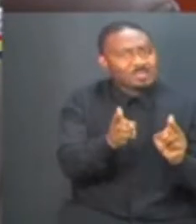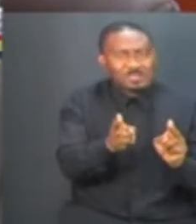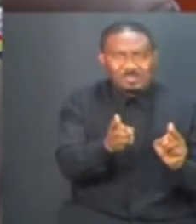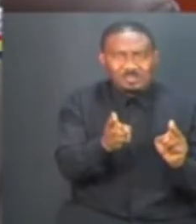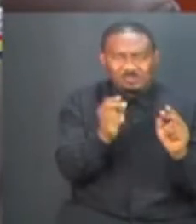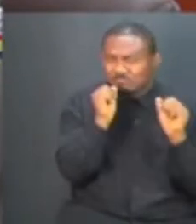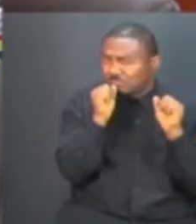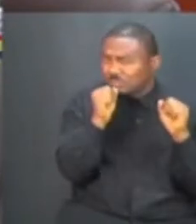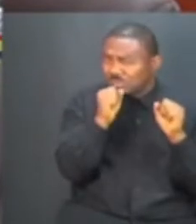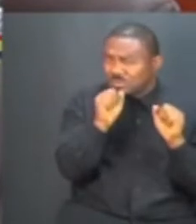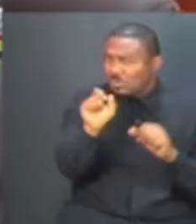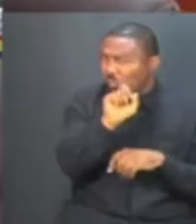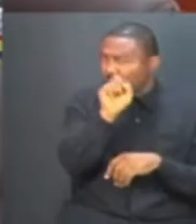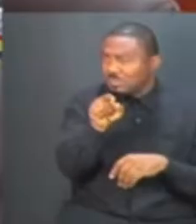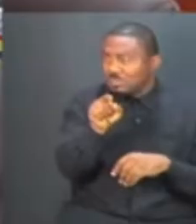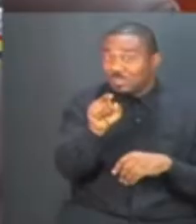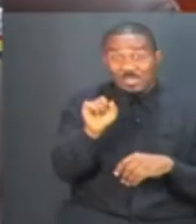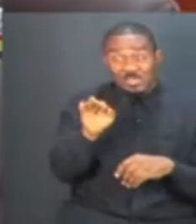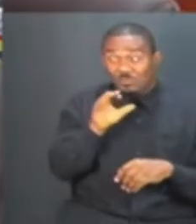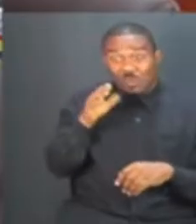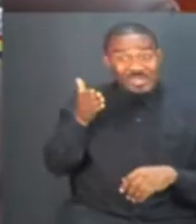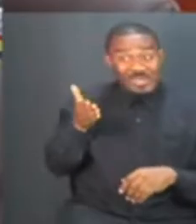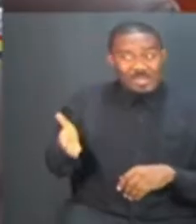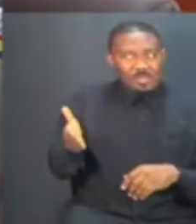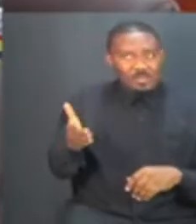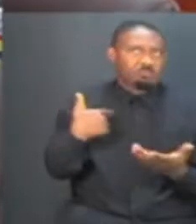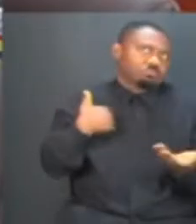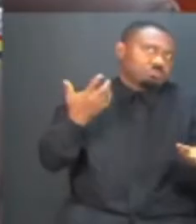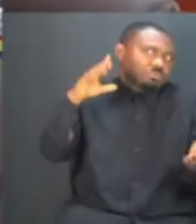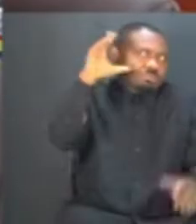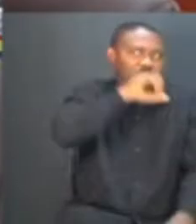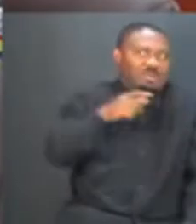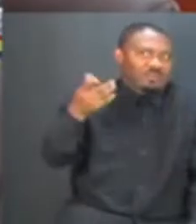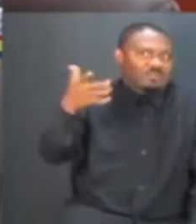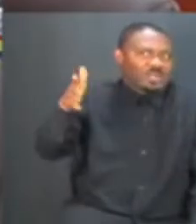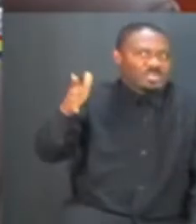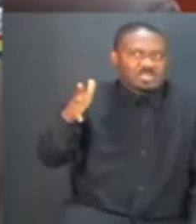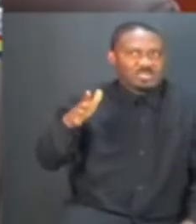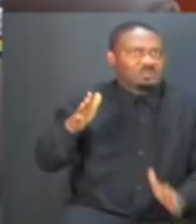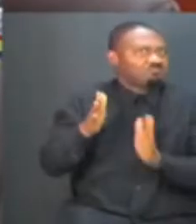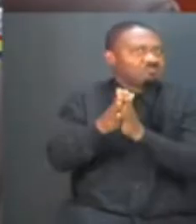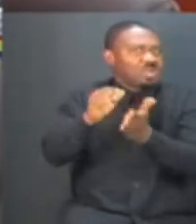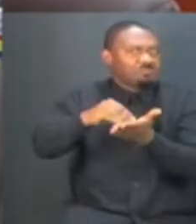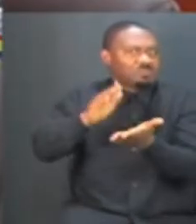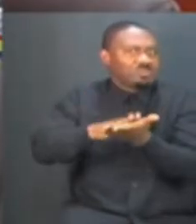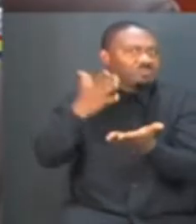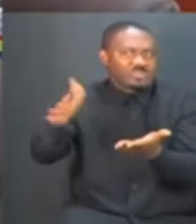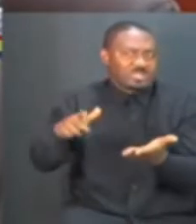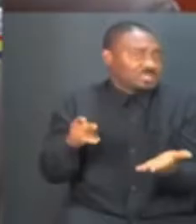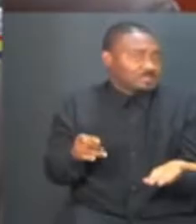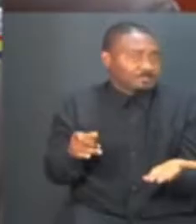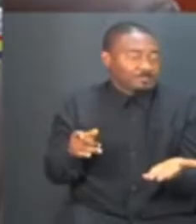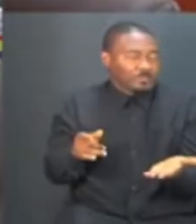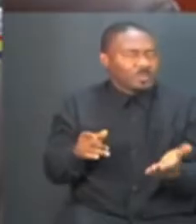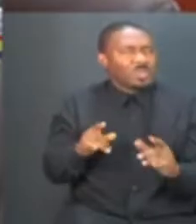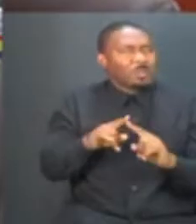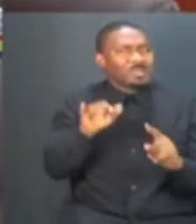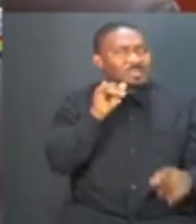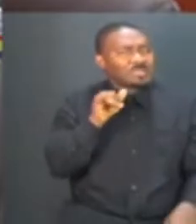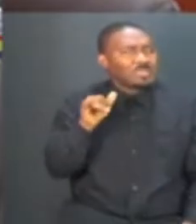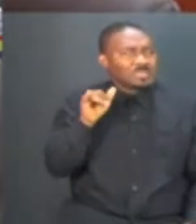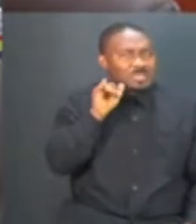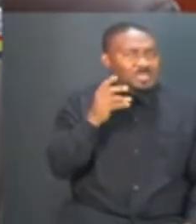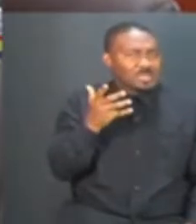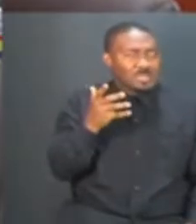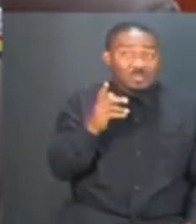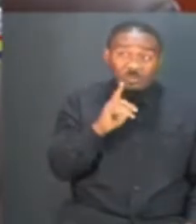it, it is presumed that it is being asked. But yesterday, we noticed, my chief whip noticed that he